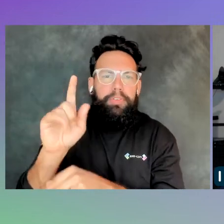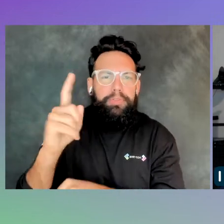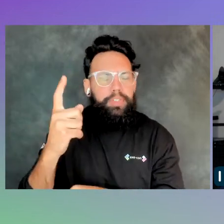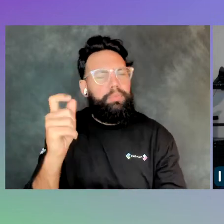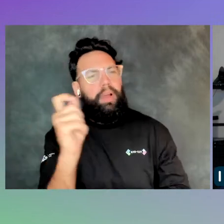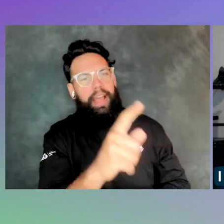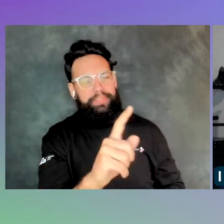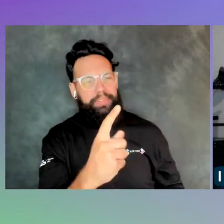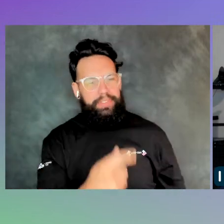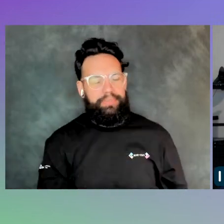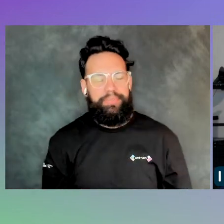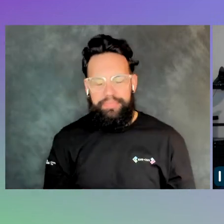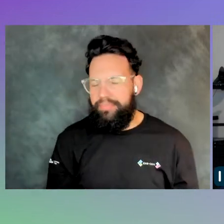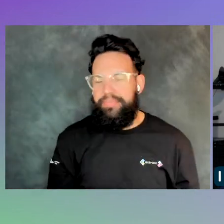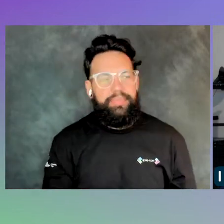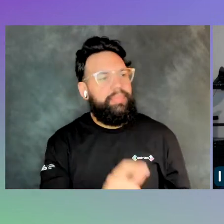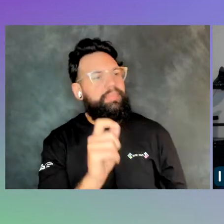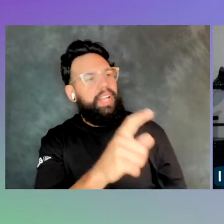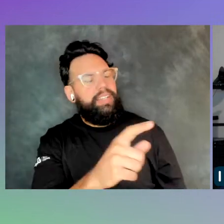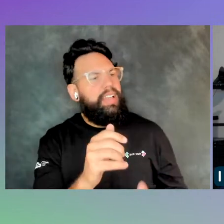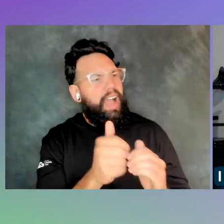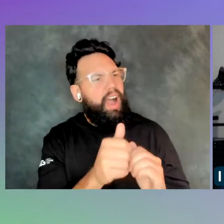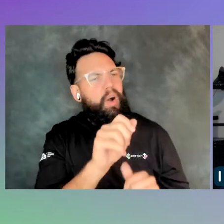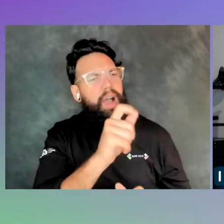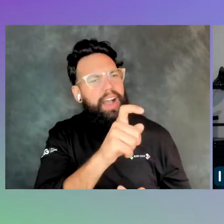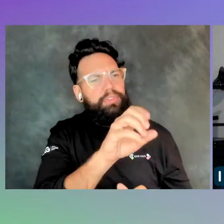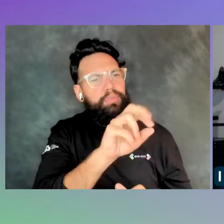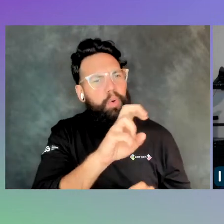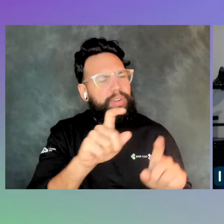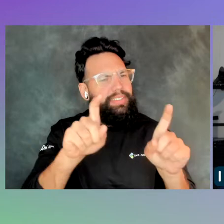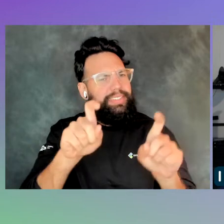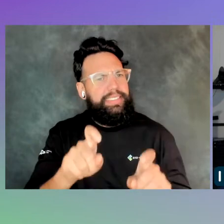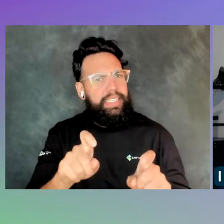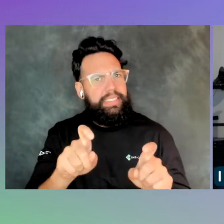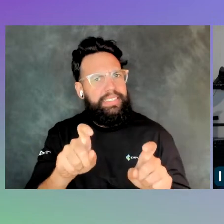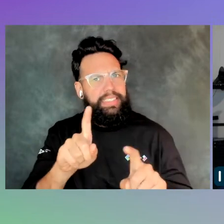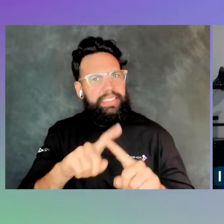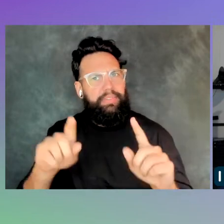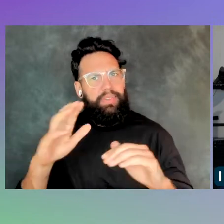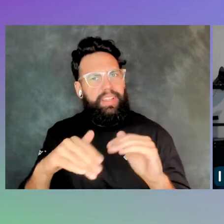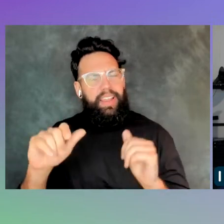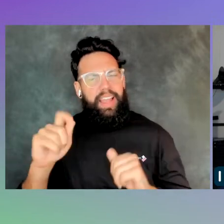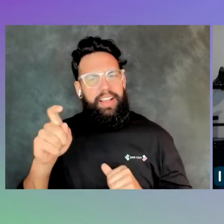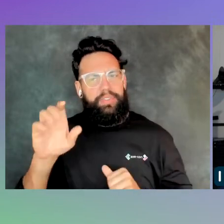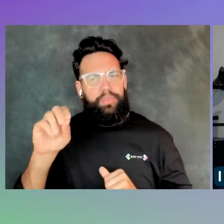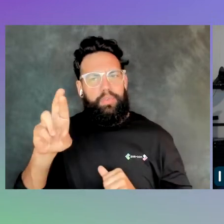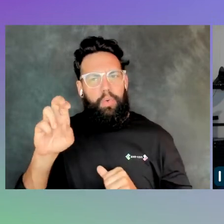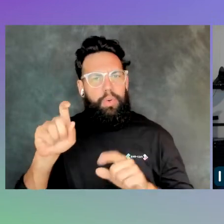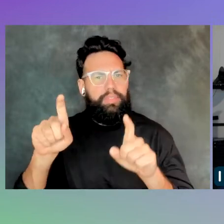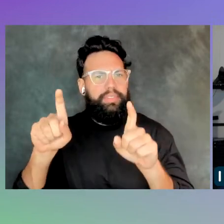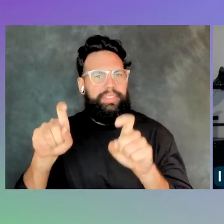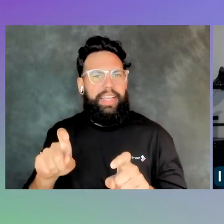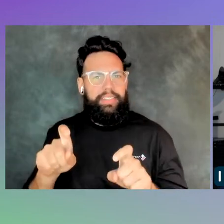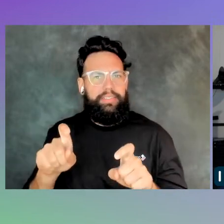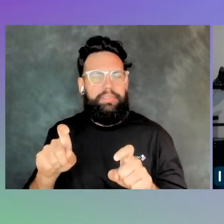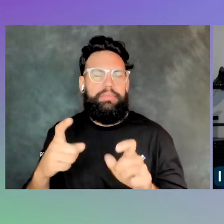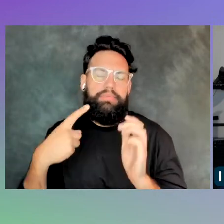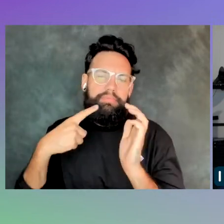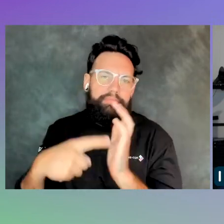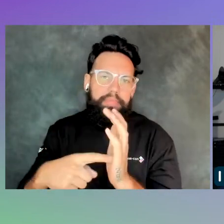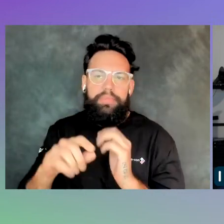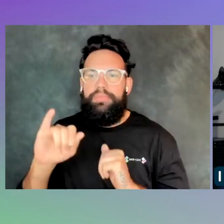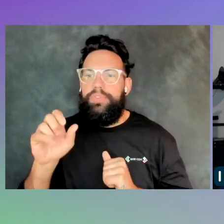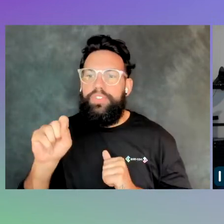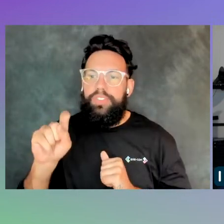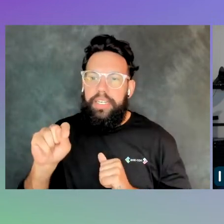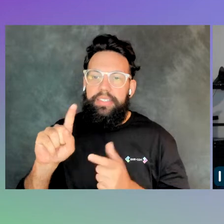how do these Axe-Core tests with Cypress differ from the Axe-Core tests you would run with another framework such as Jest, React, or